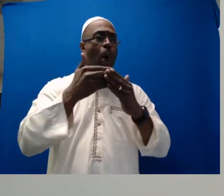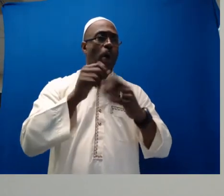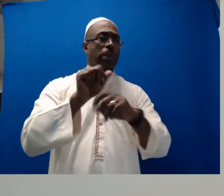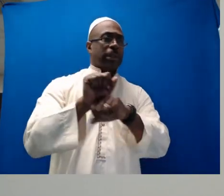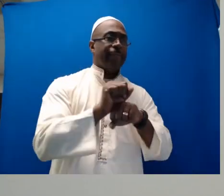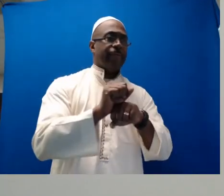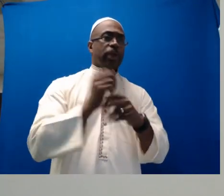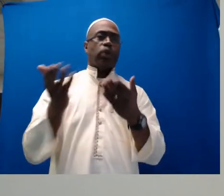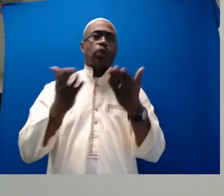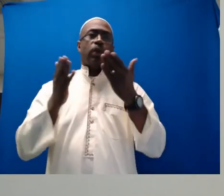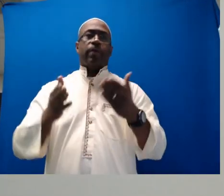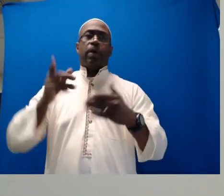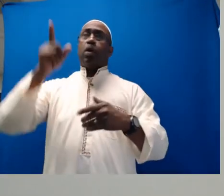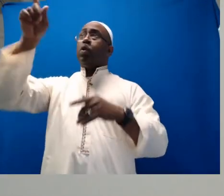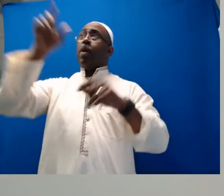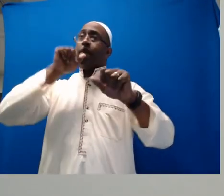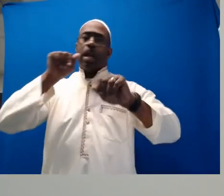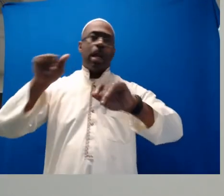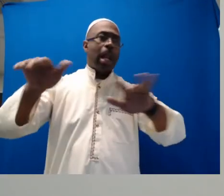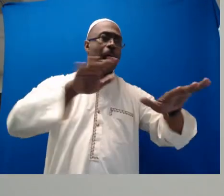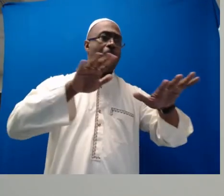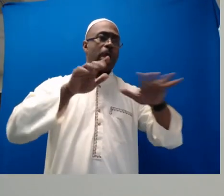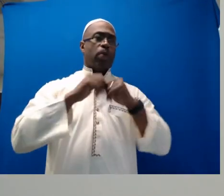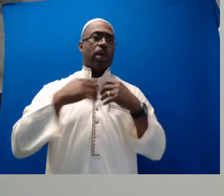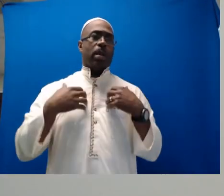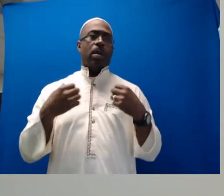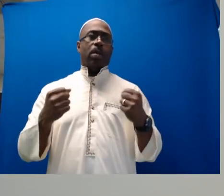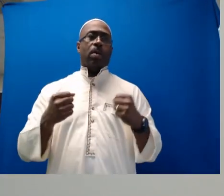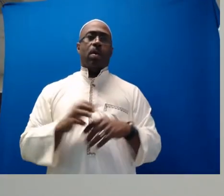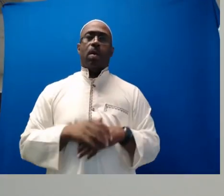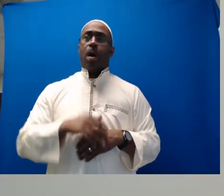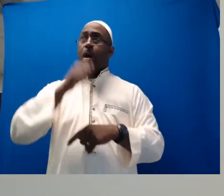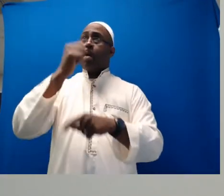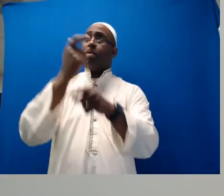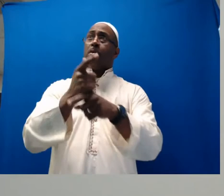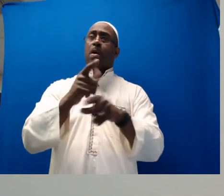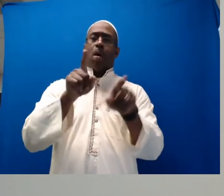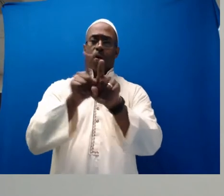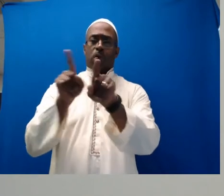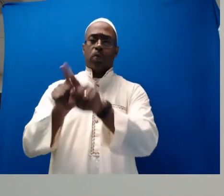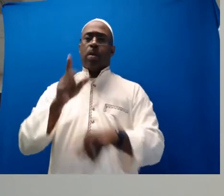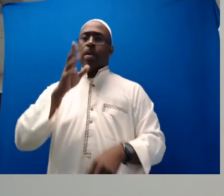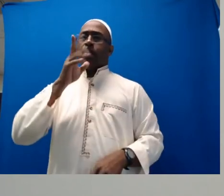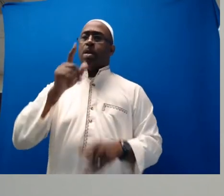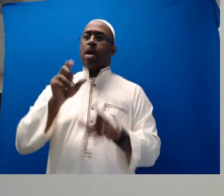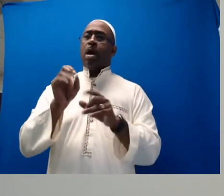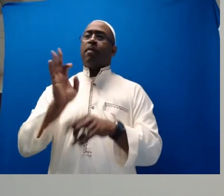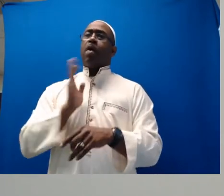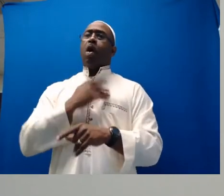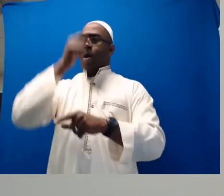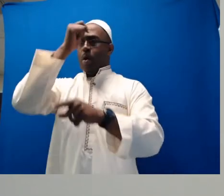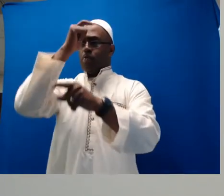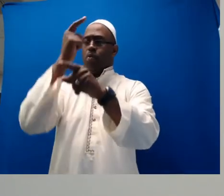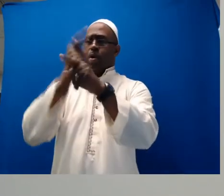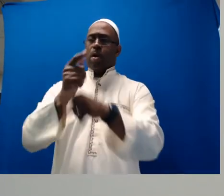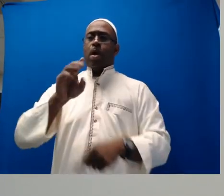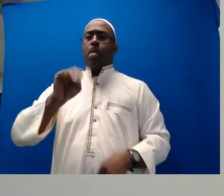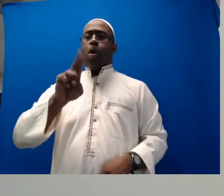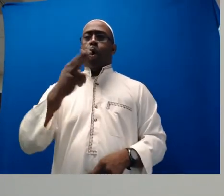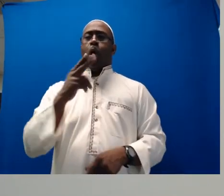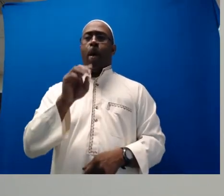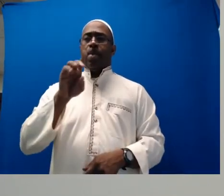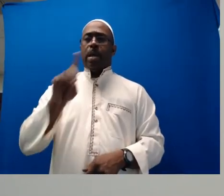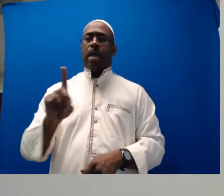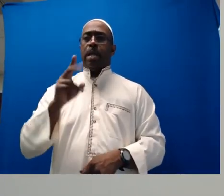servants. Ya Allah, of them, our brother Abdul Ghafoor, as well as the mother of our dear brother Muhammad